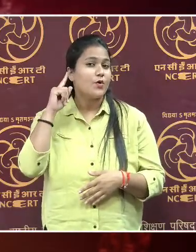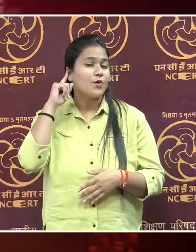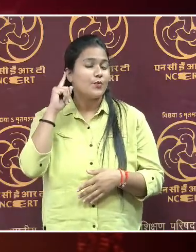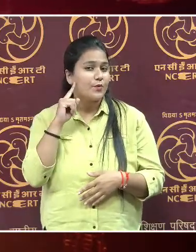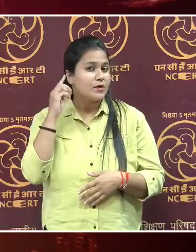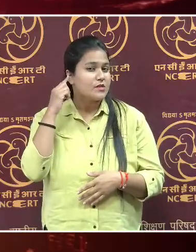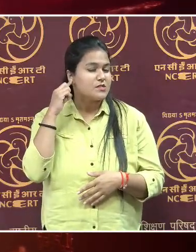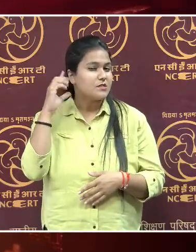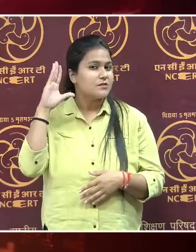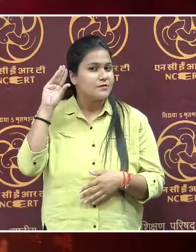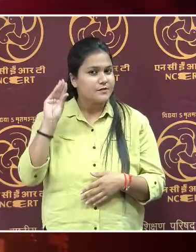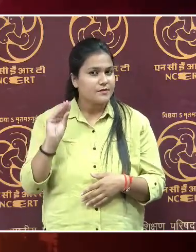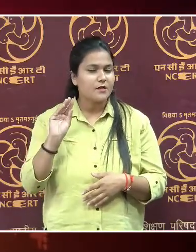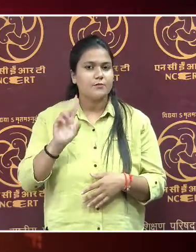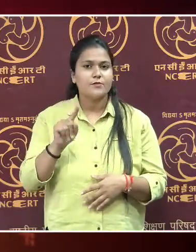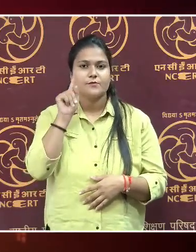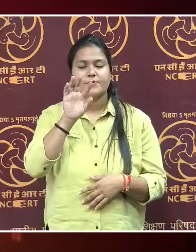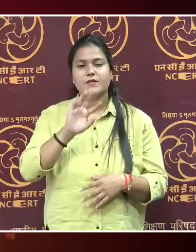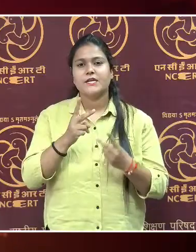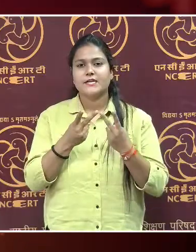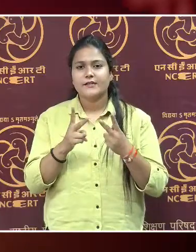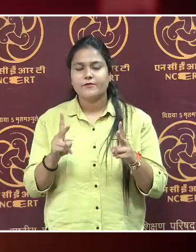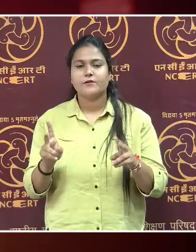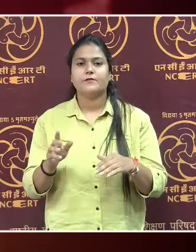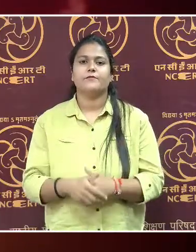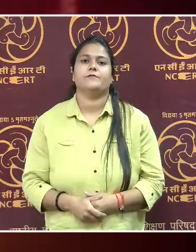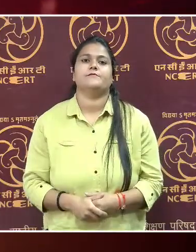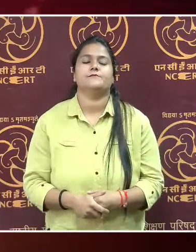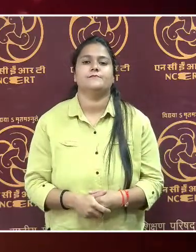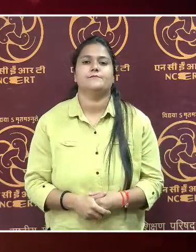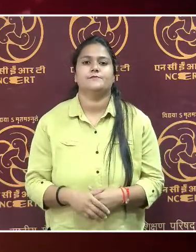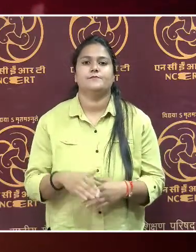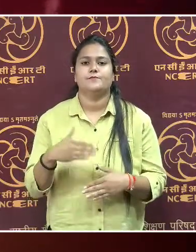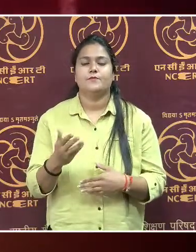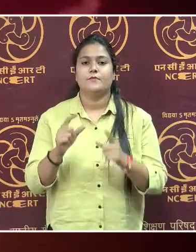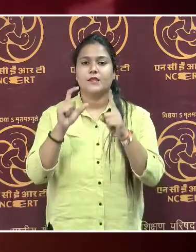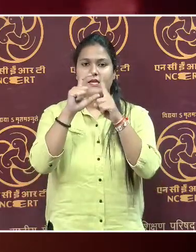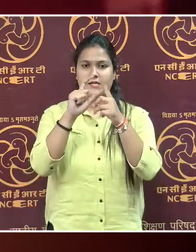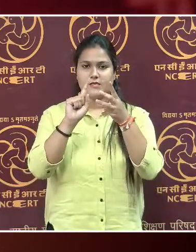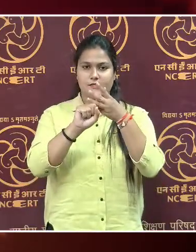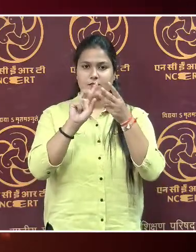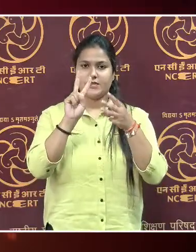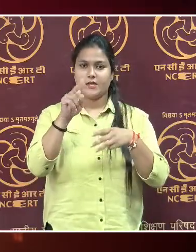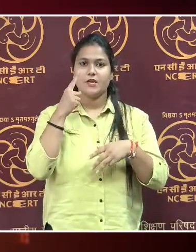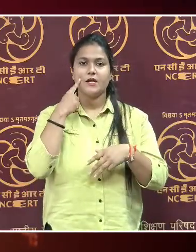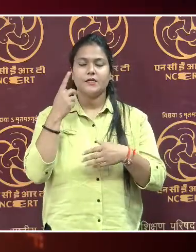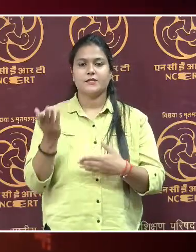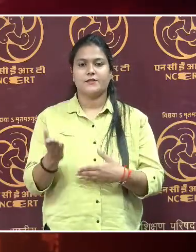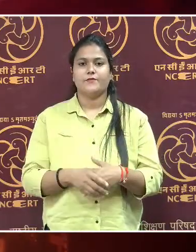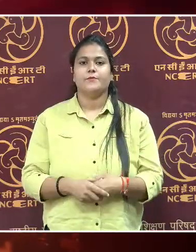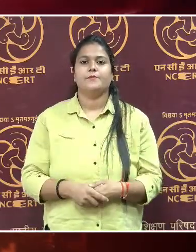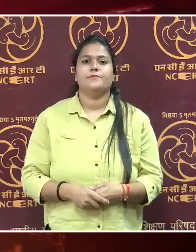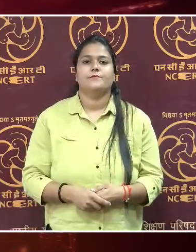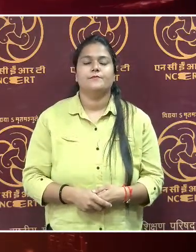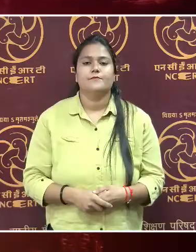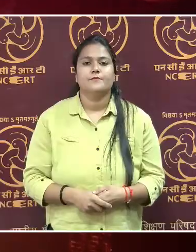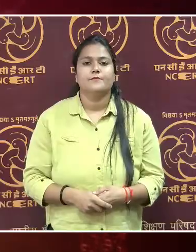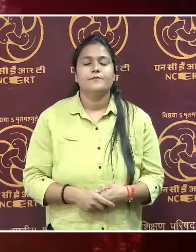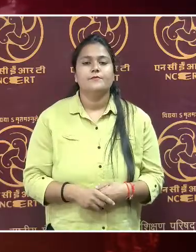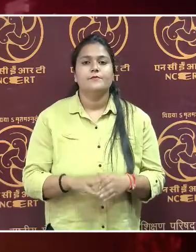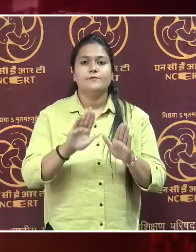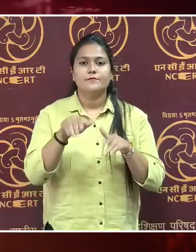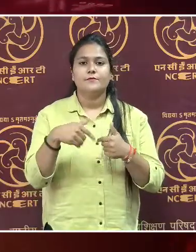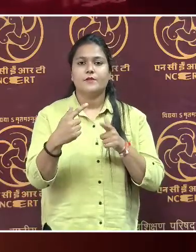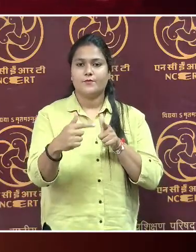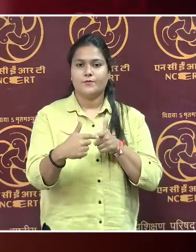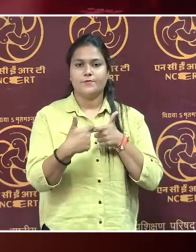come to Dr. N.Devi. Ma'am, Professor Bharti Kaushik has introduced this course and how important it